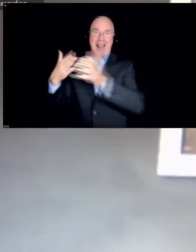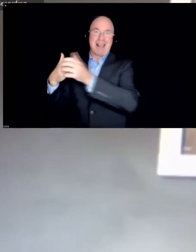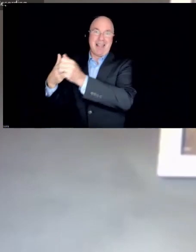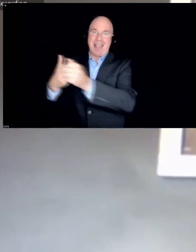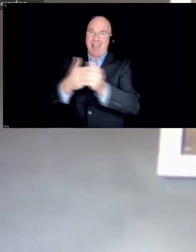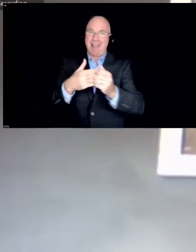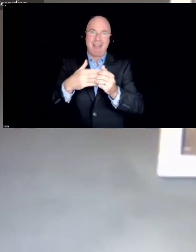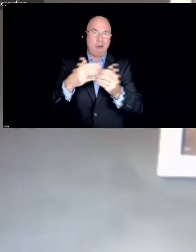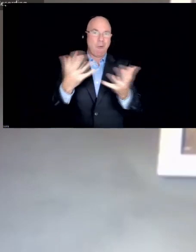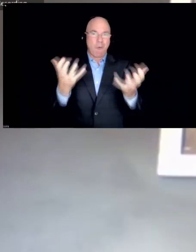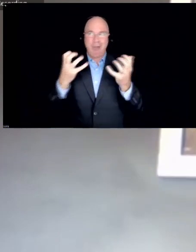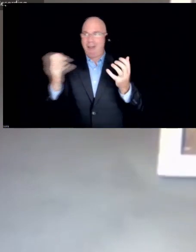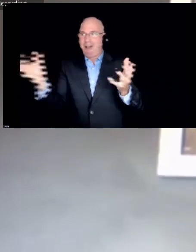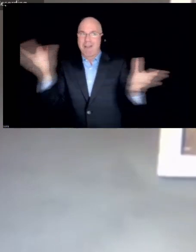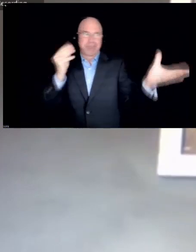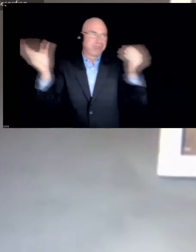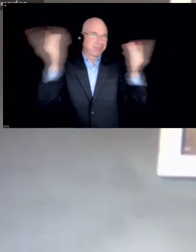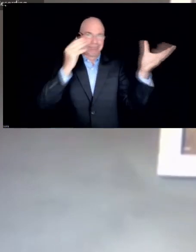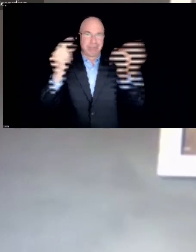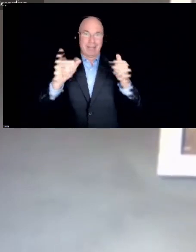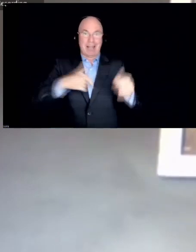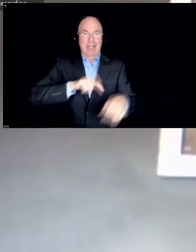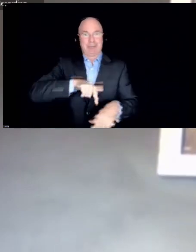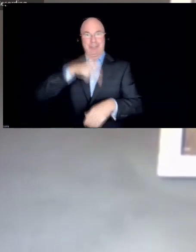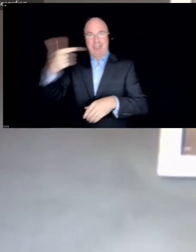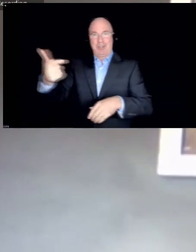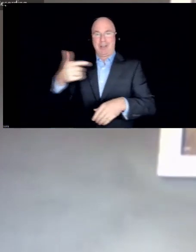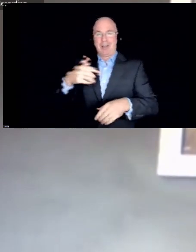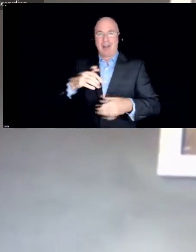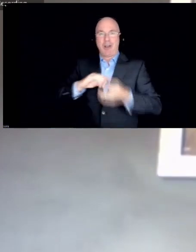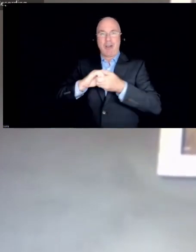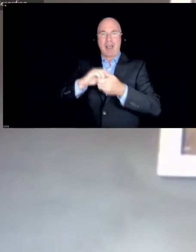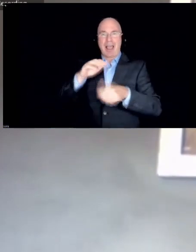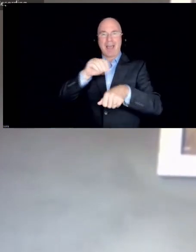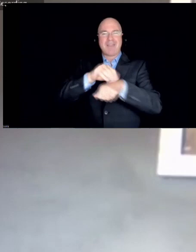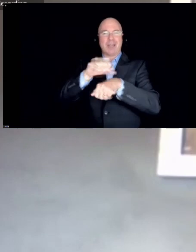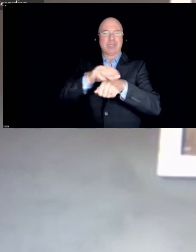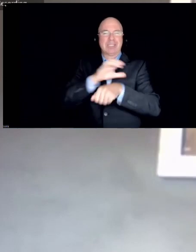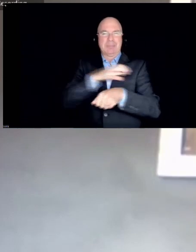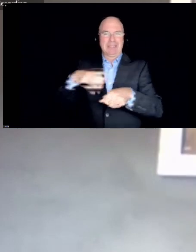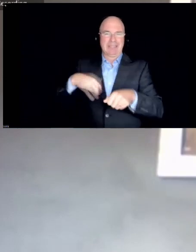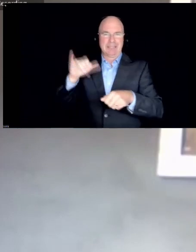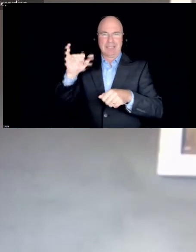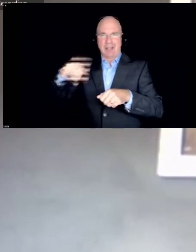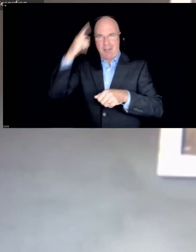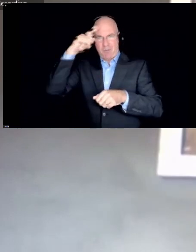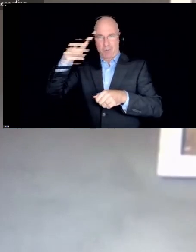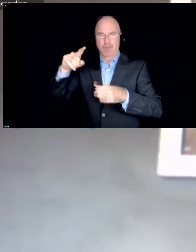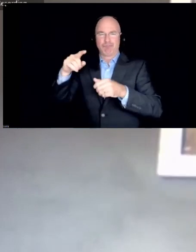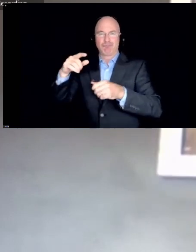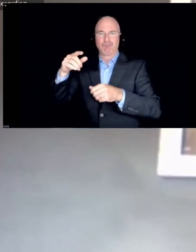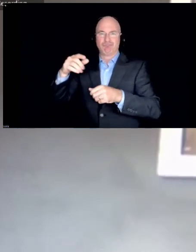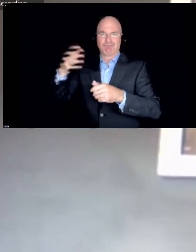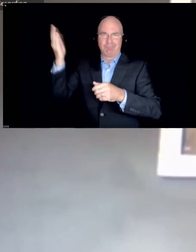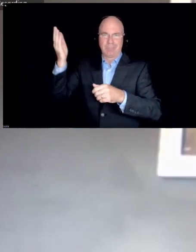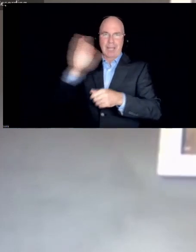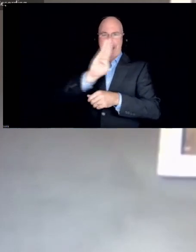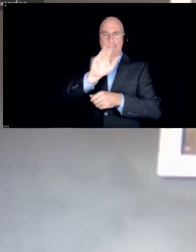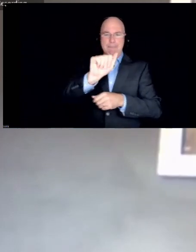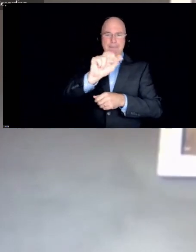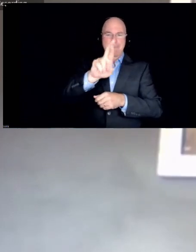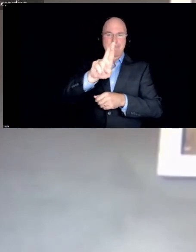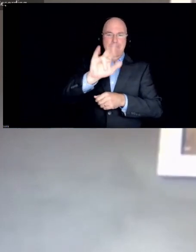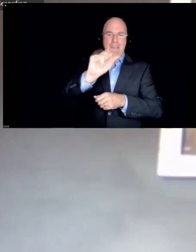to hear from. I would like to introduce my colleague on the advisory committee for the dialogues, Barrington